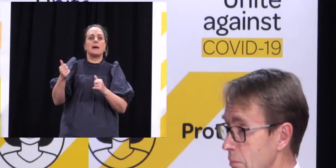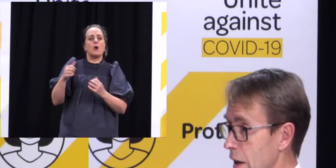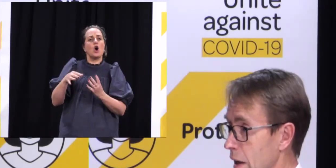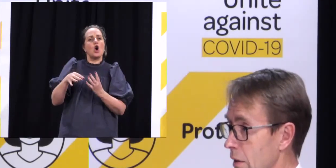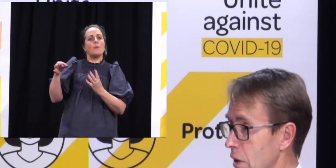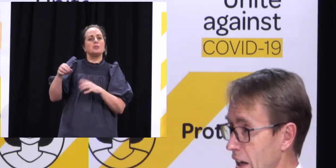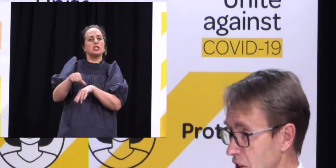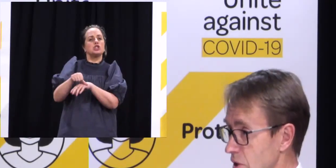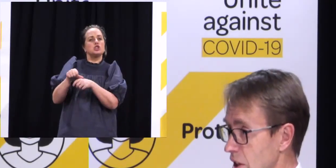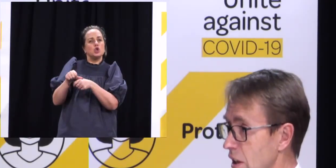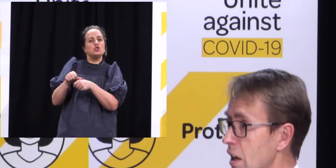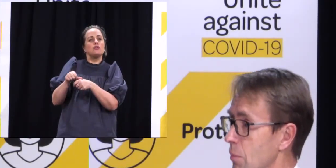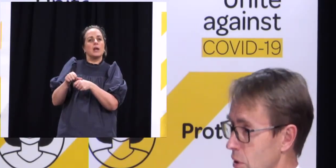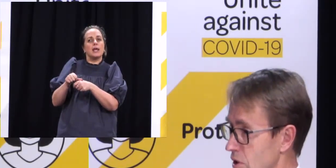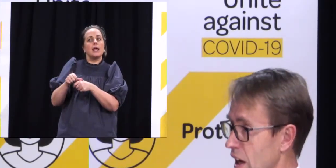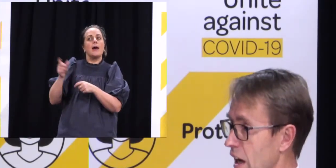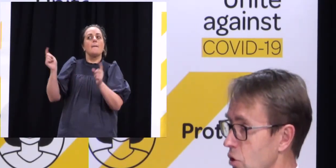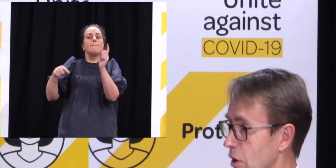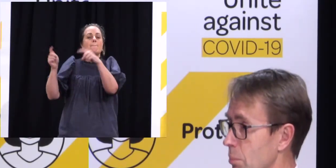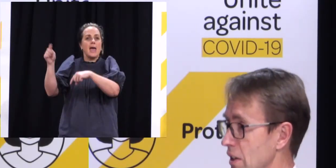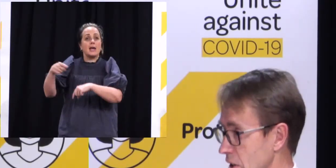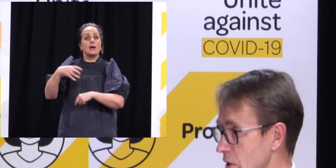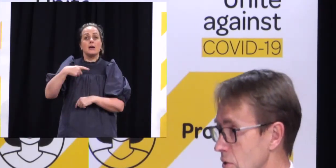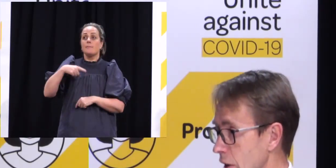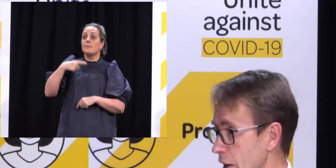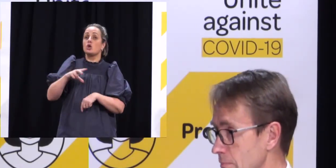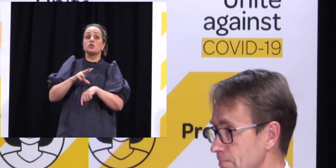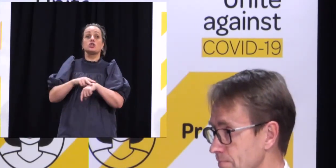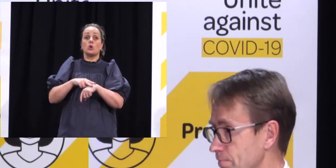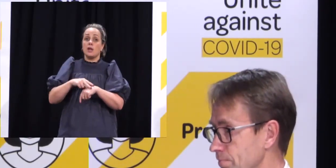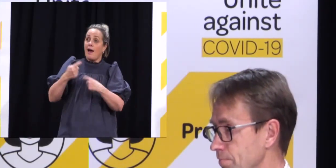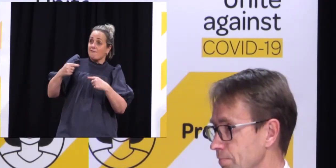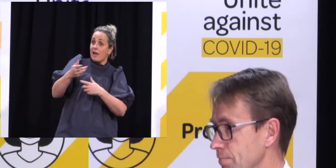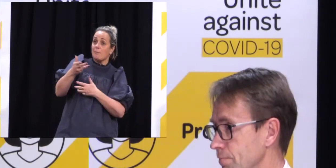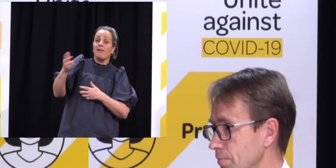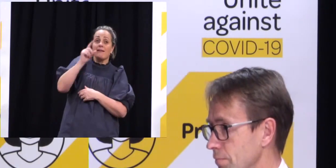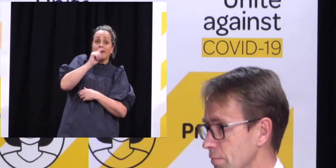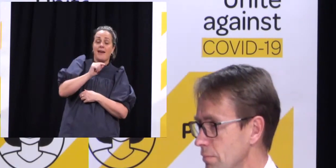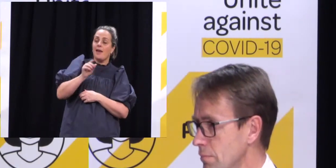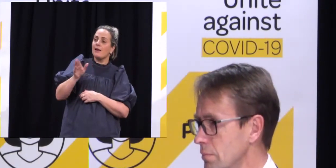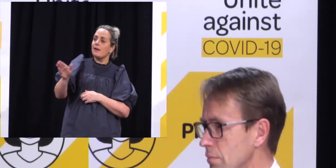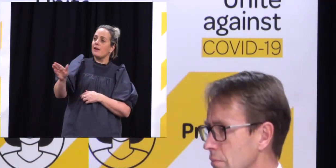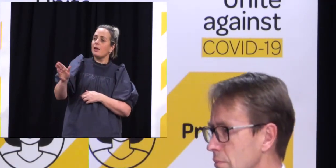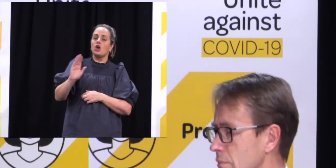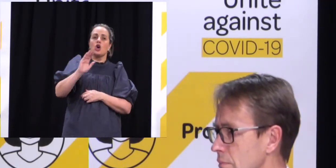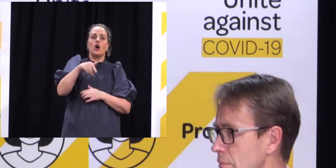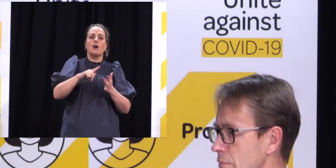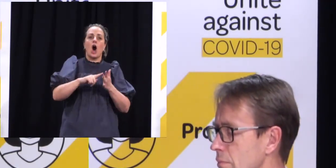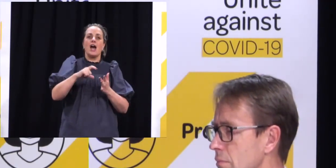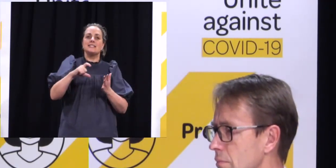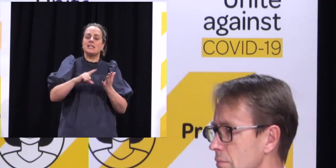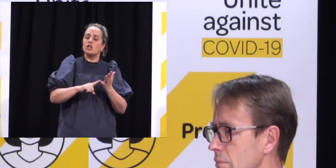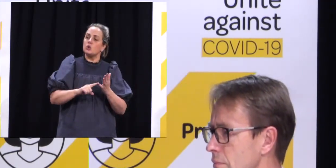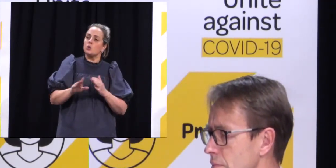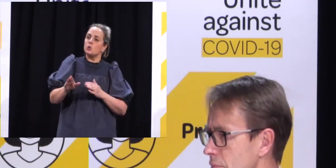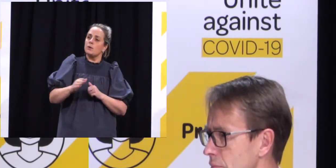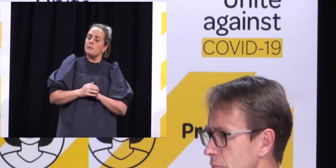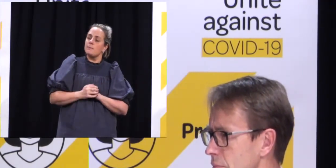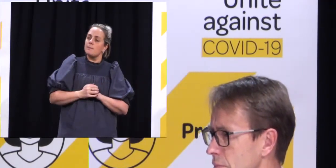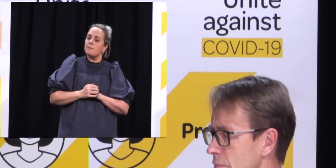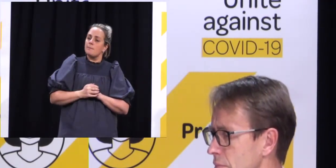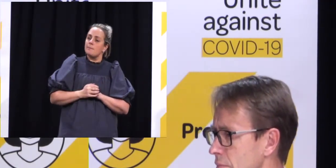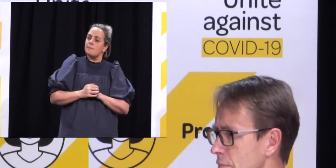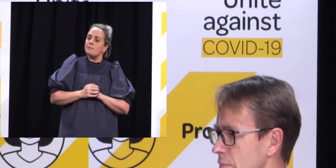or activity, because they have got capacity to do that. In terms of ICU, from what I understand from what's here,